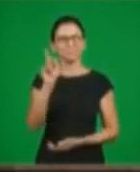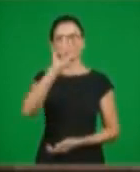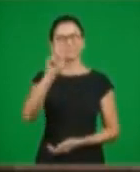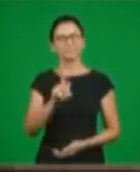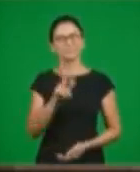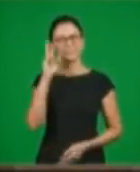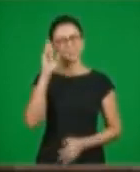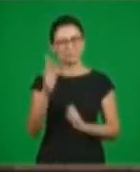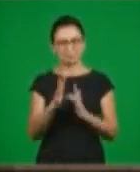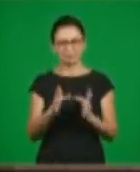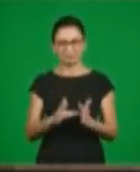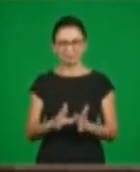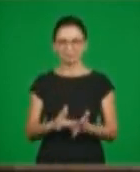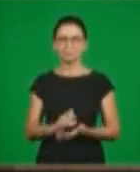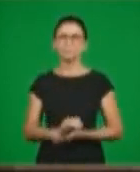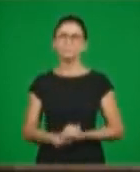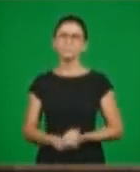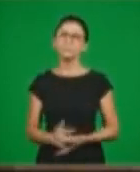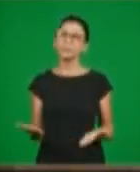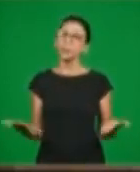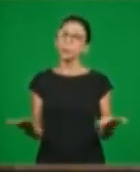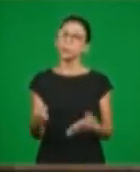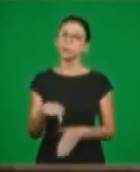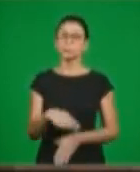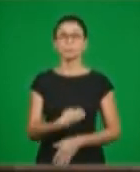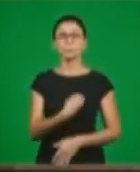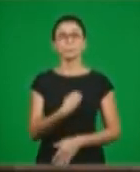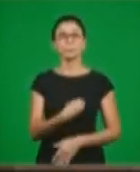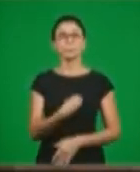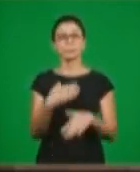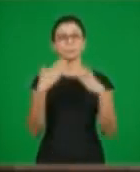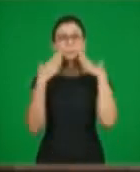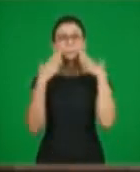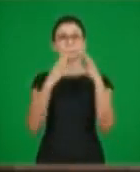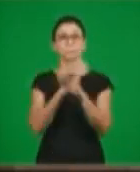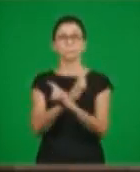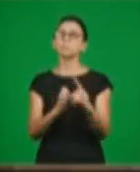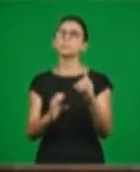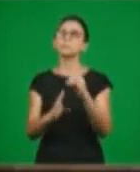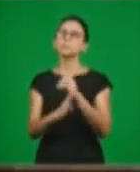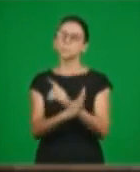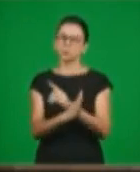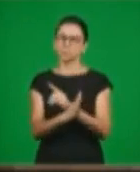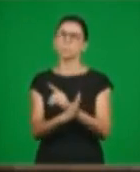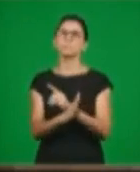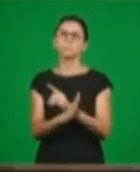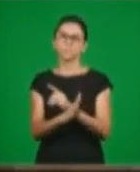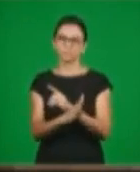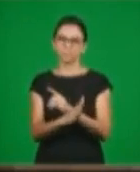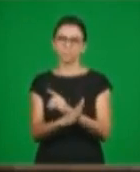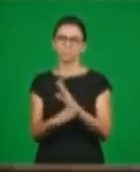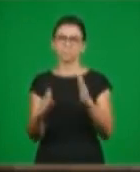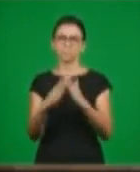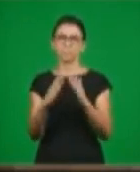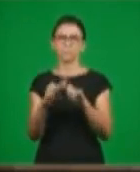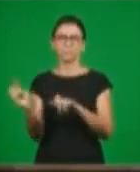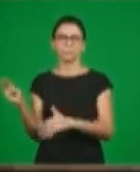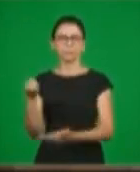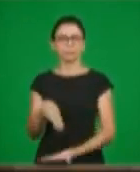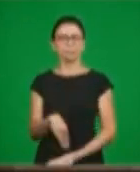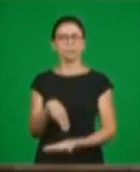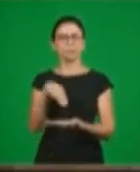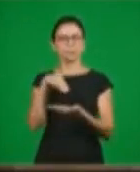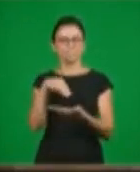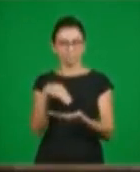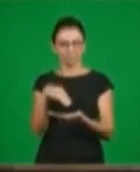This mission with the peace of the Lord. My brothers, at this time we are here to transmit the Sunday school of the